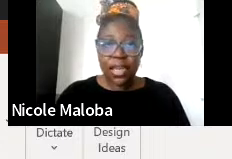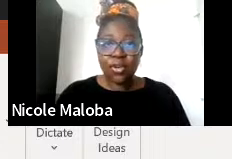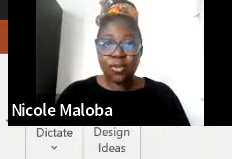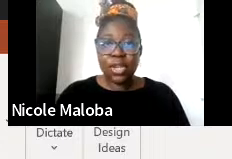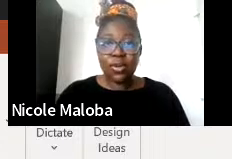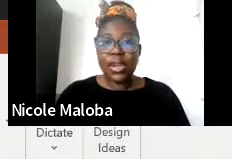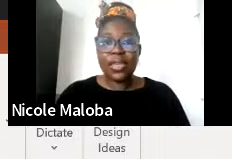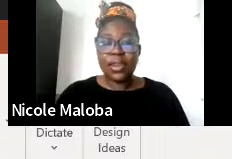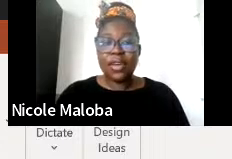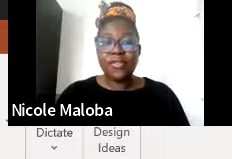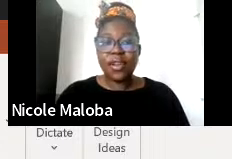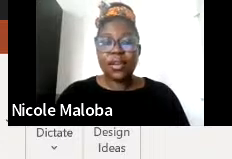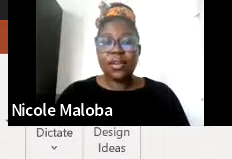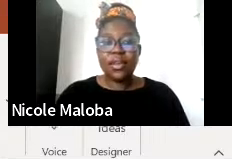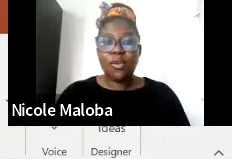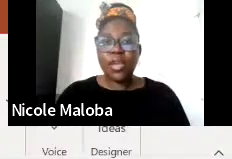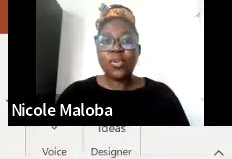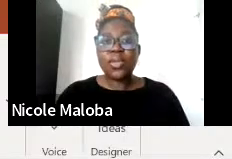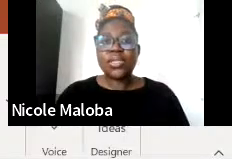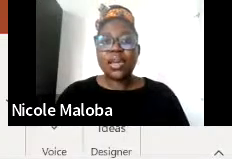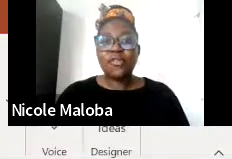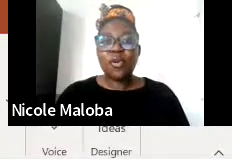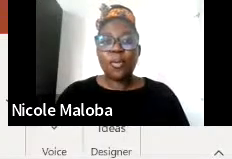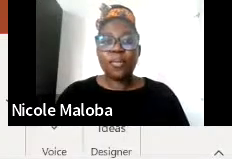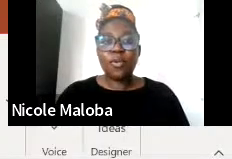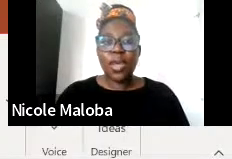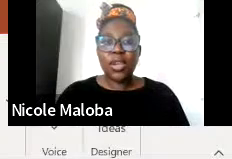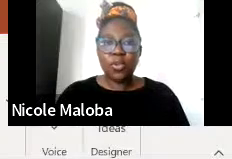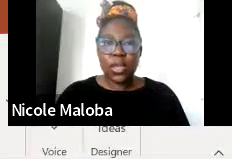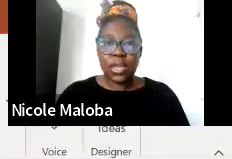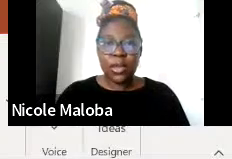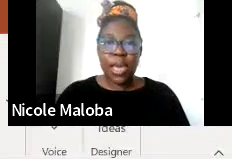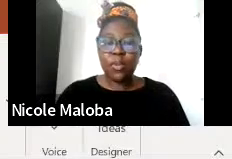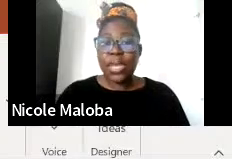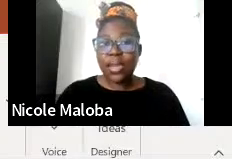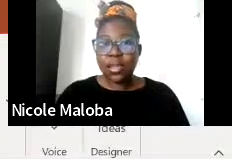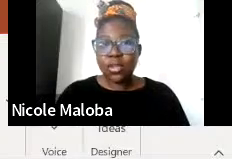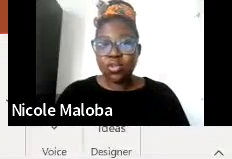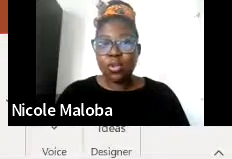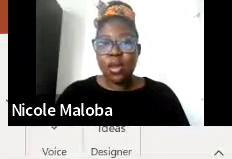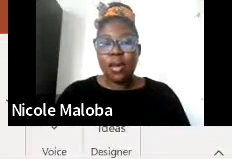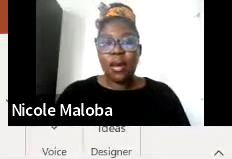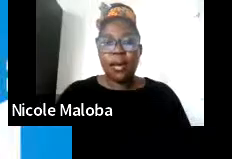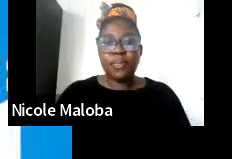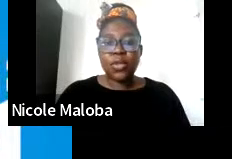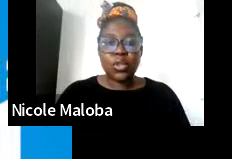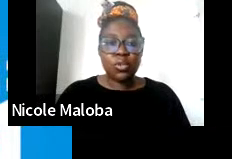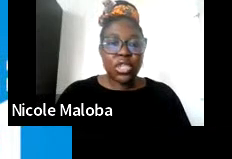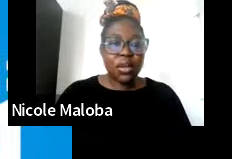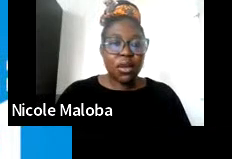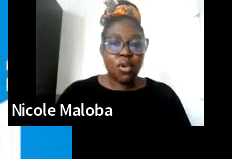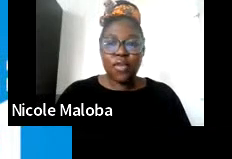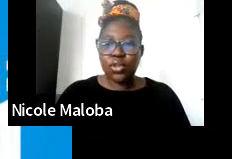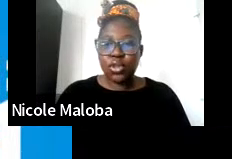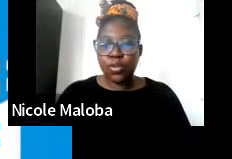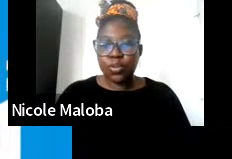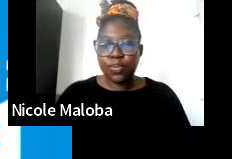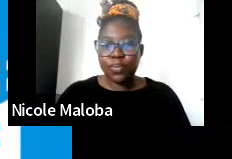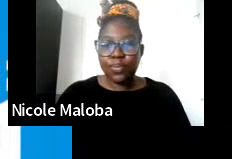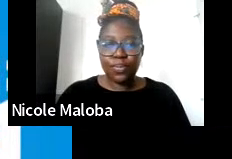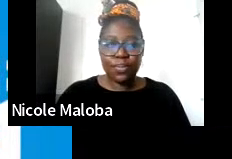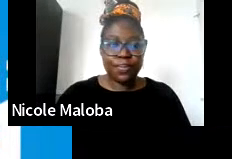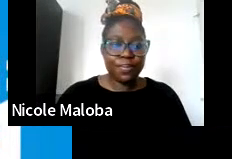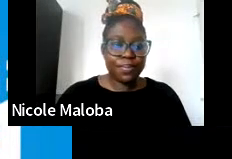does the care economy look like in Africa? Where do we start from? Where are we heading to? So Jean, over to